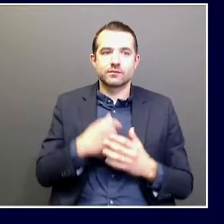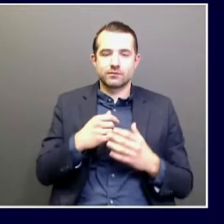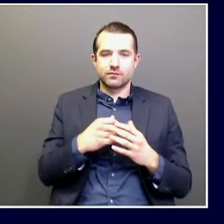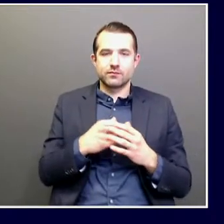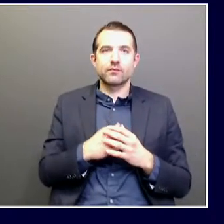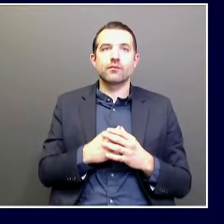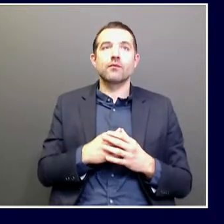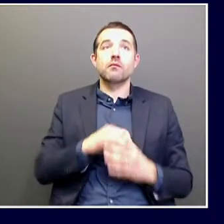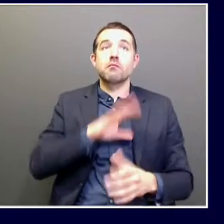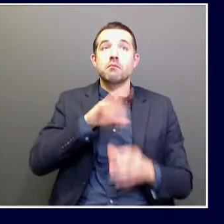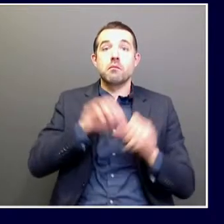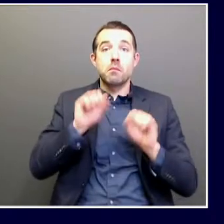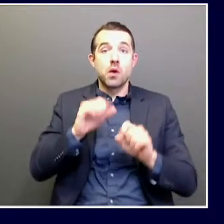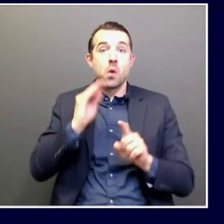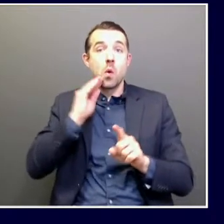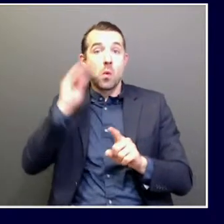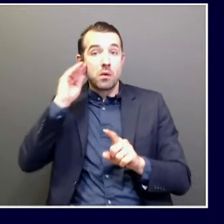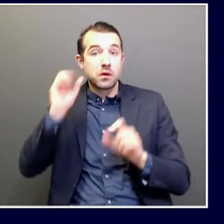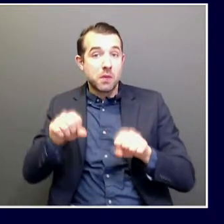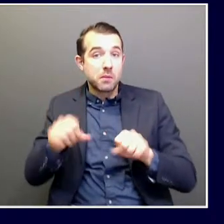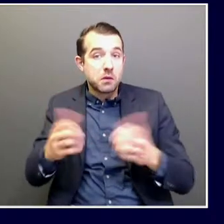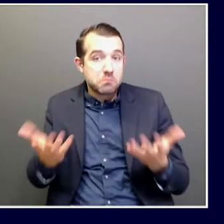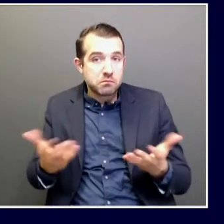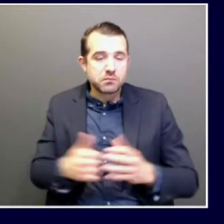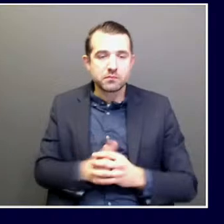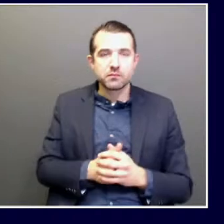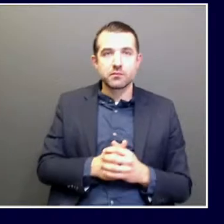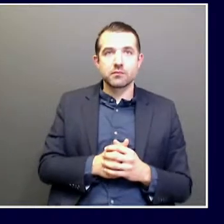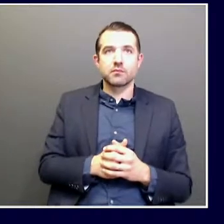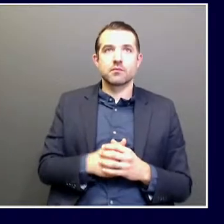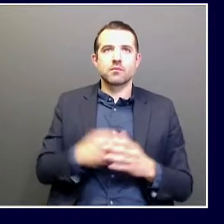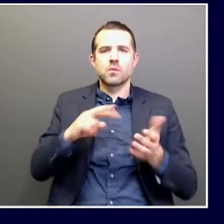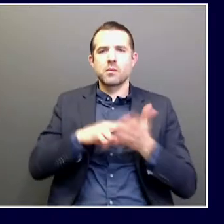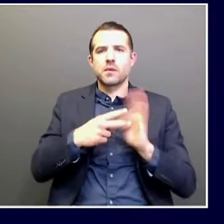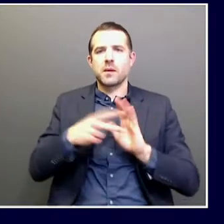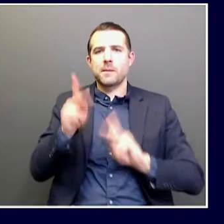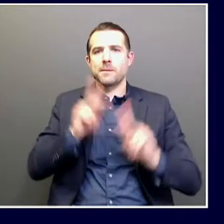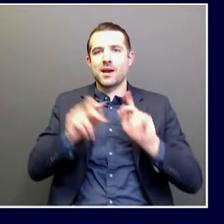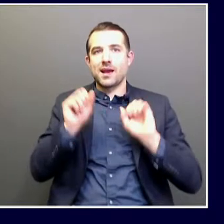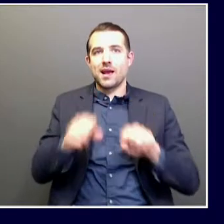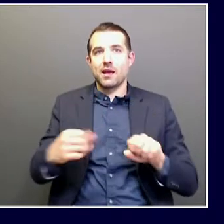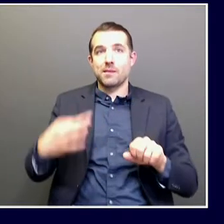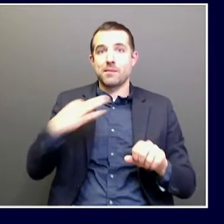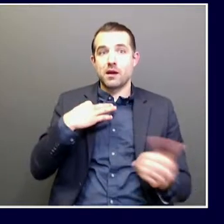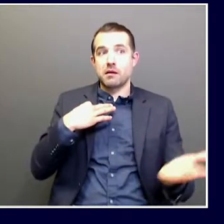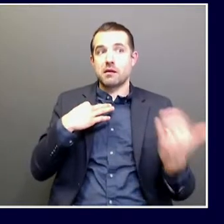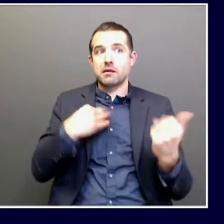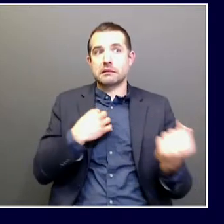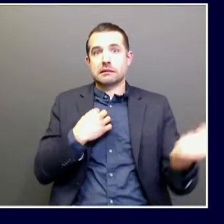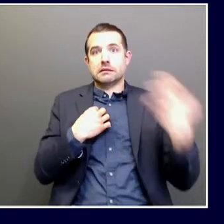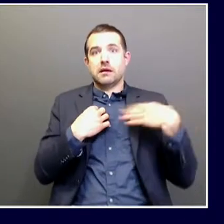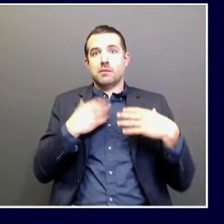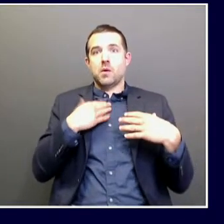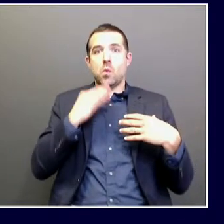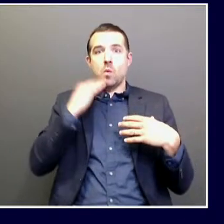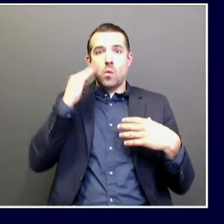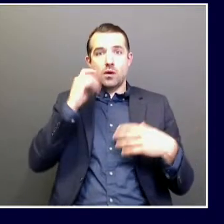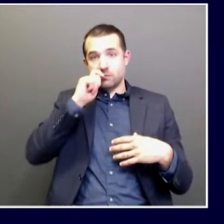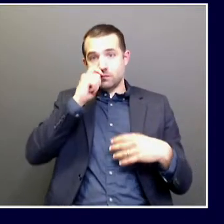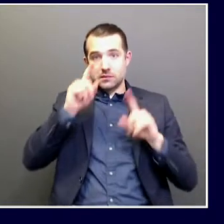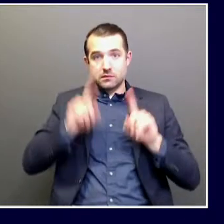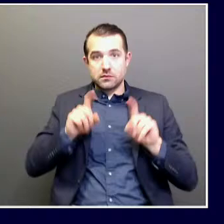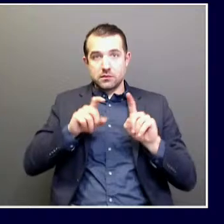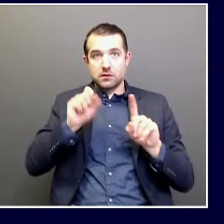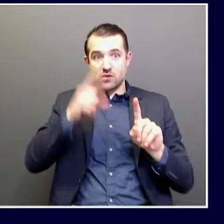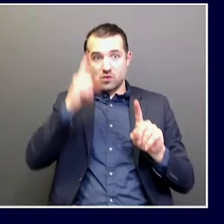But more of making them available to people could apply to have the test and have them at home, not going to a location. Is that is something that's being considered?